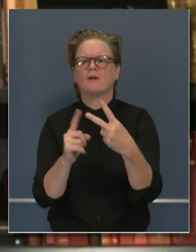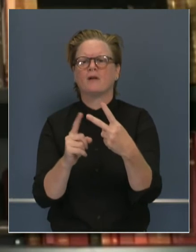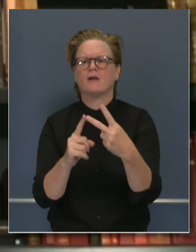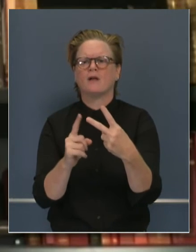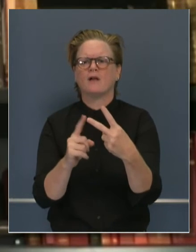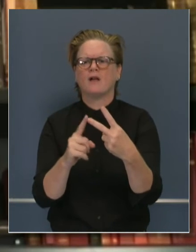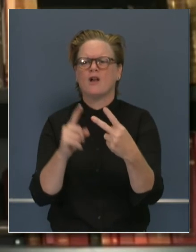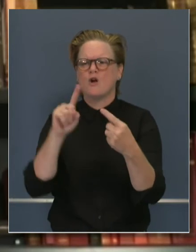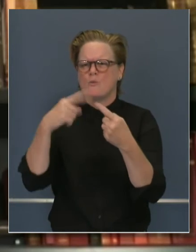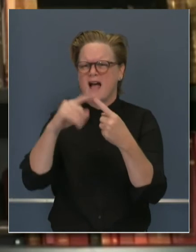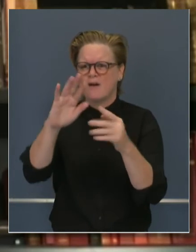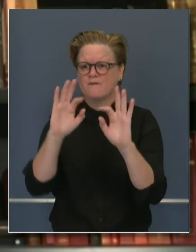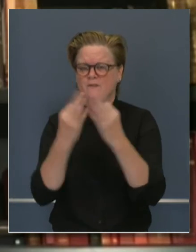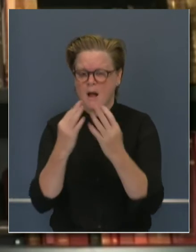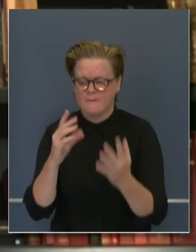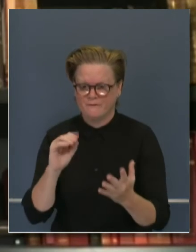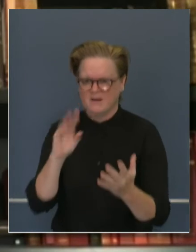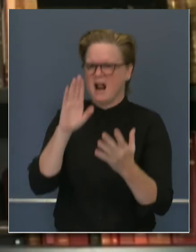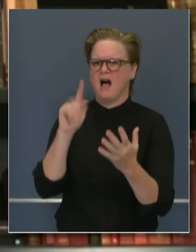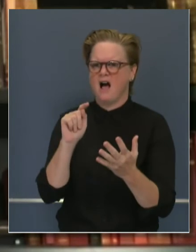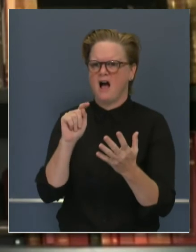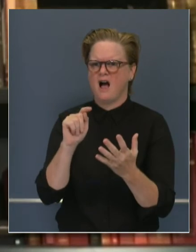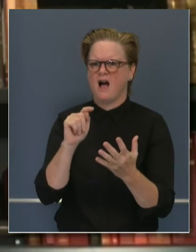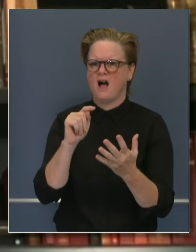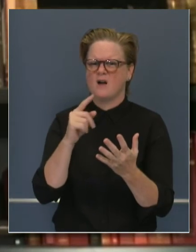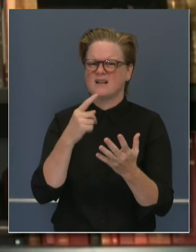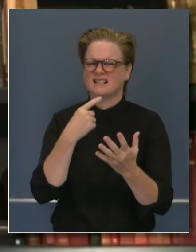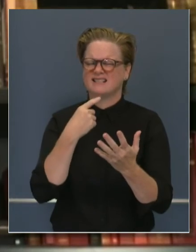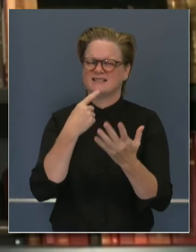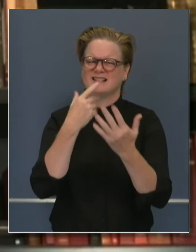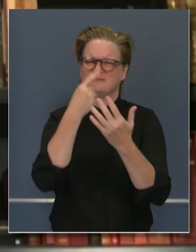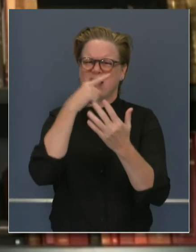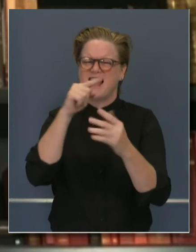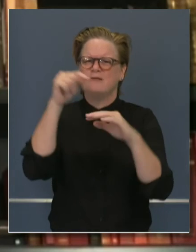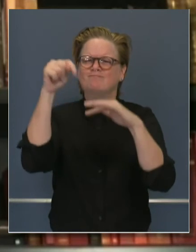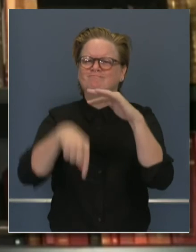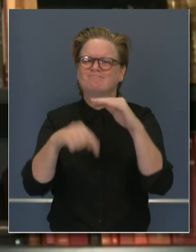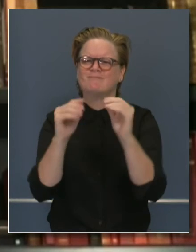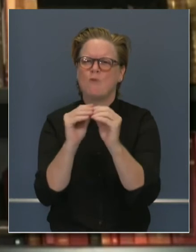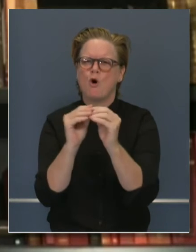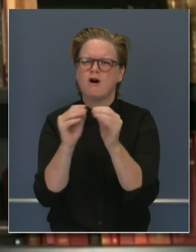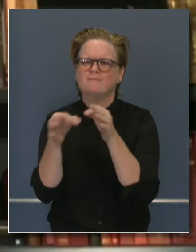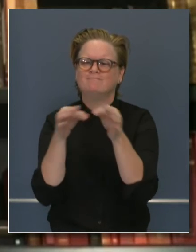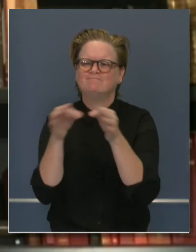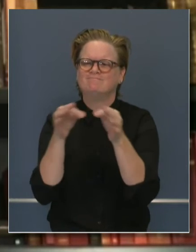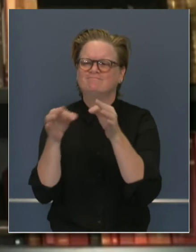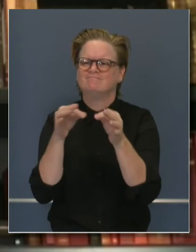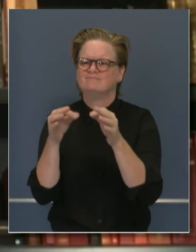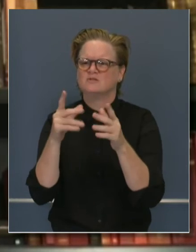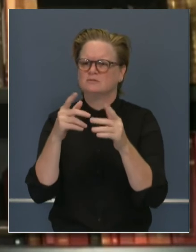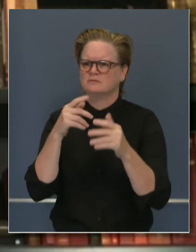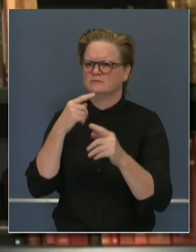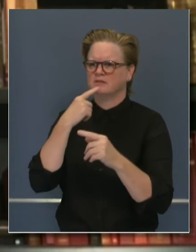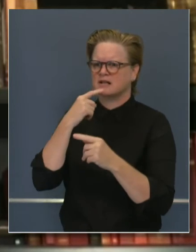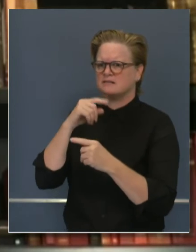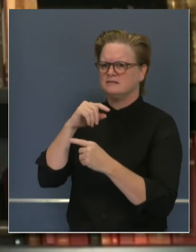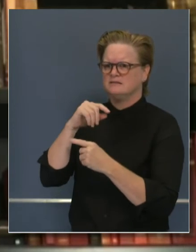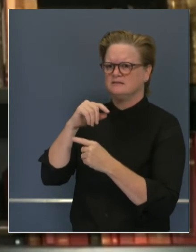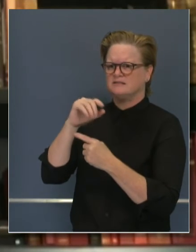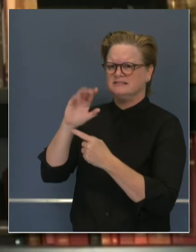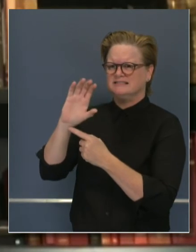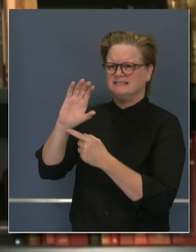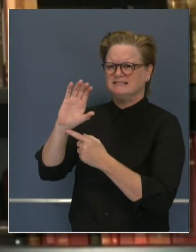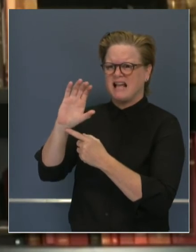it. Give us a little bit more information about when you knew of information about the CHP officer who had tested positive. Are